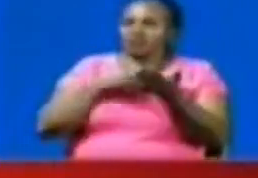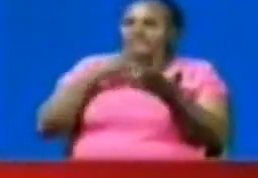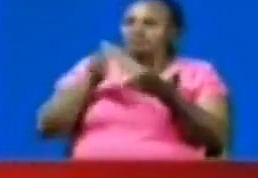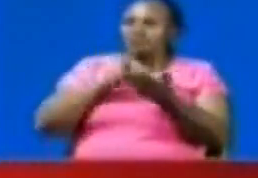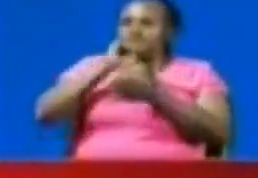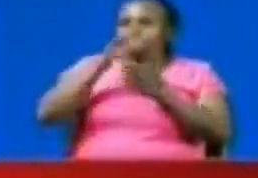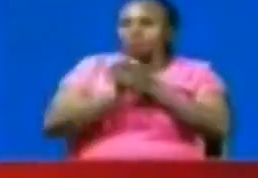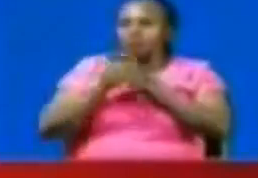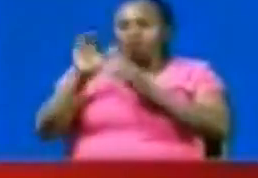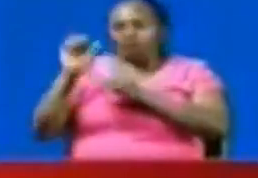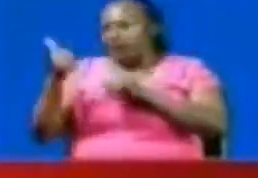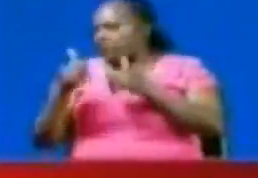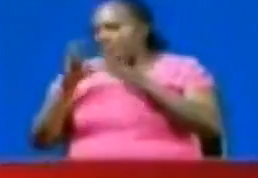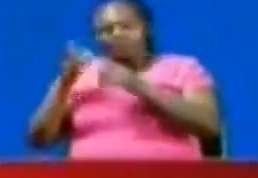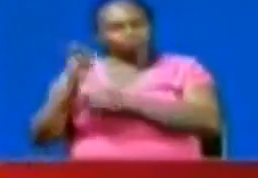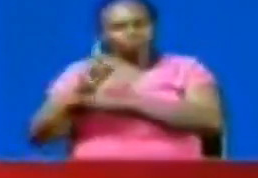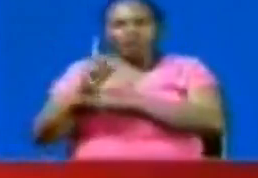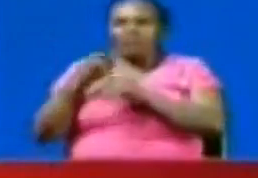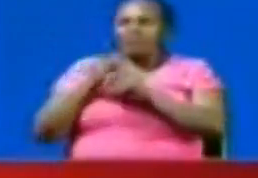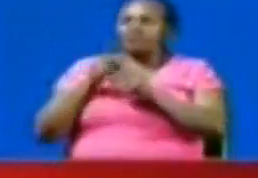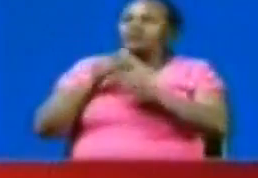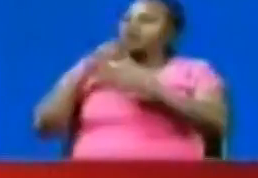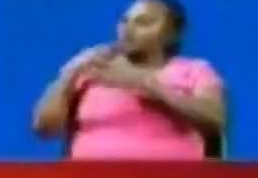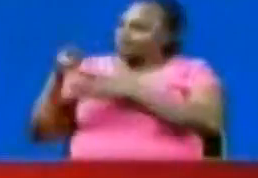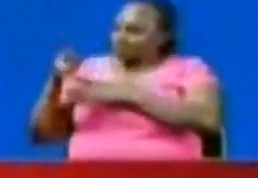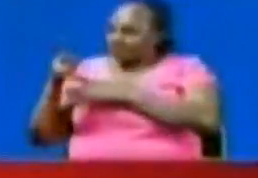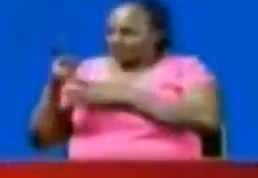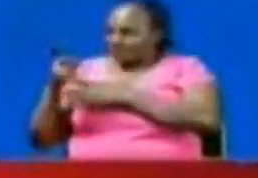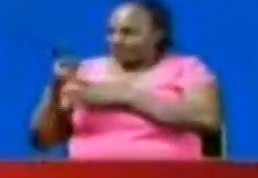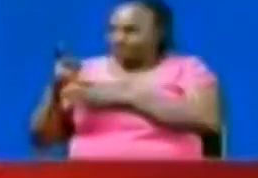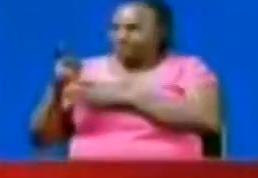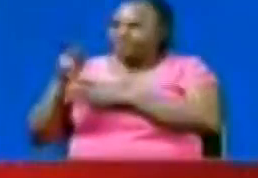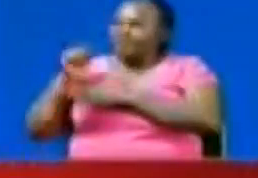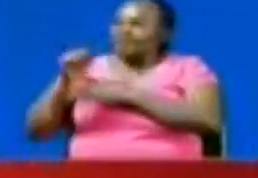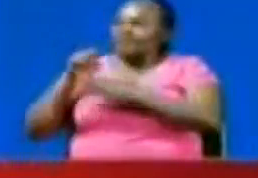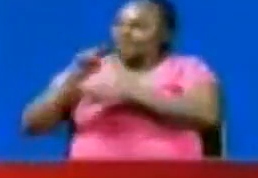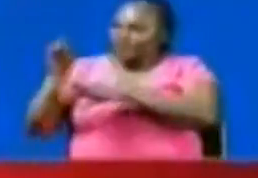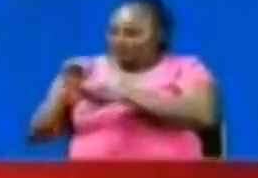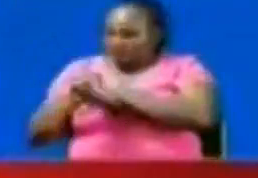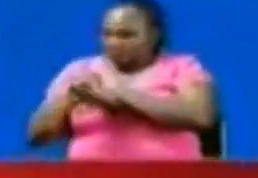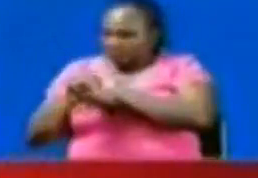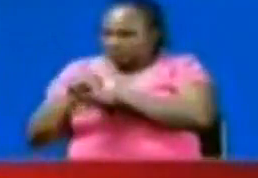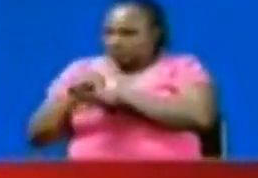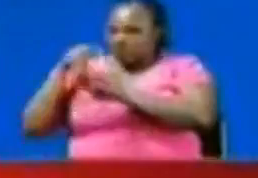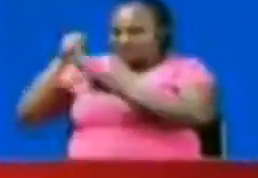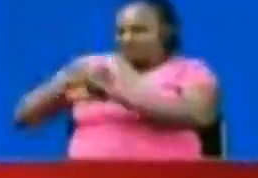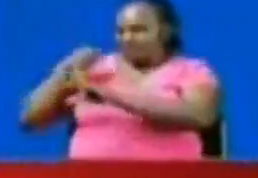say Jubilee or this or this or that. No. All I am saying is this is a national